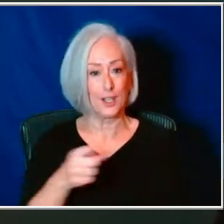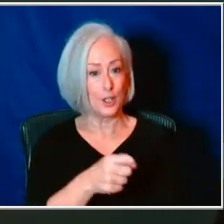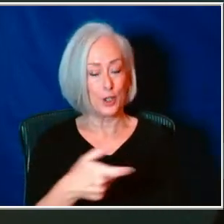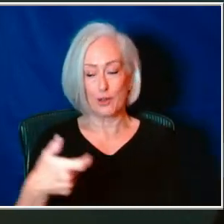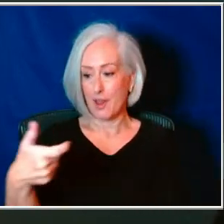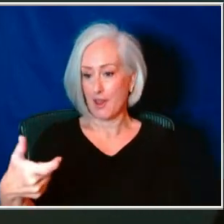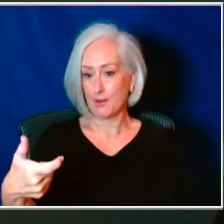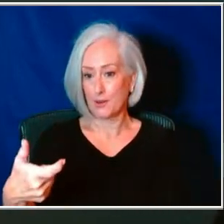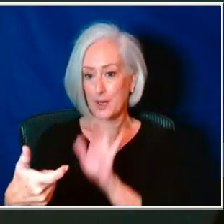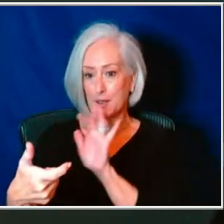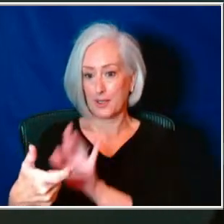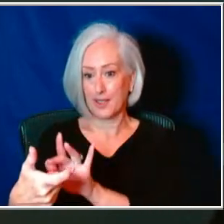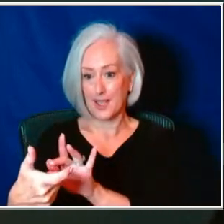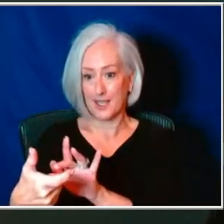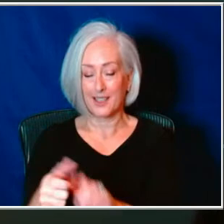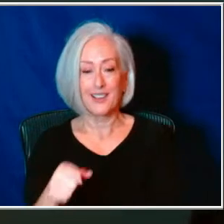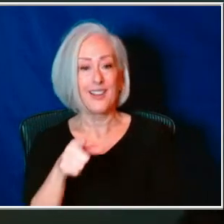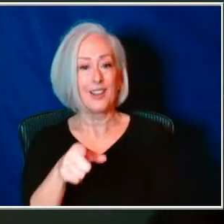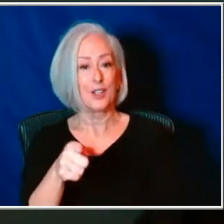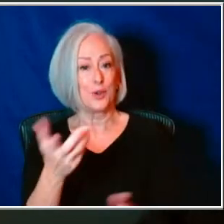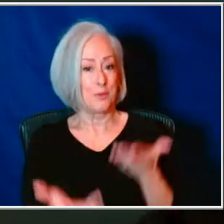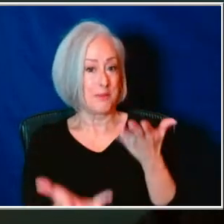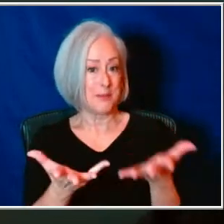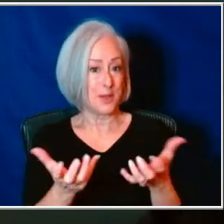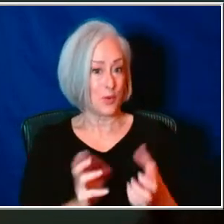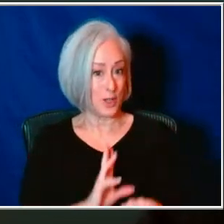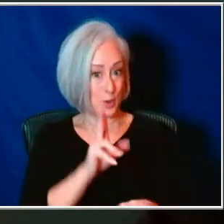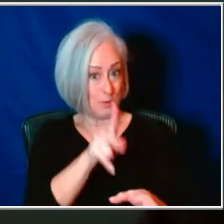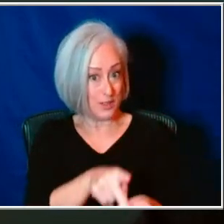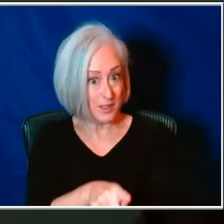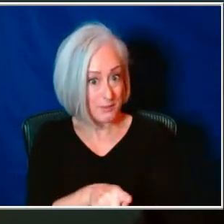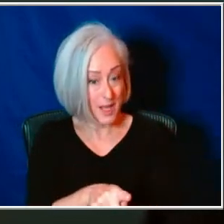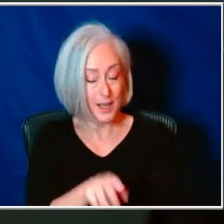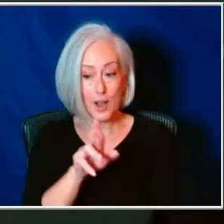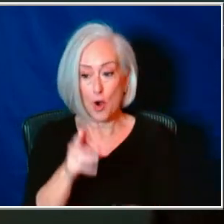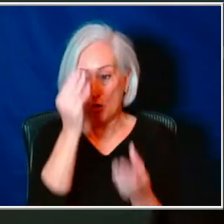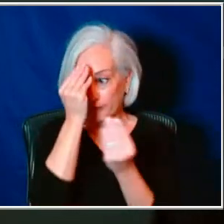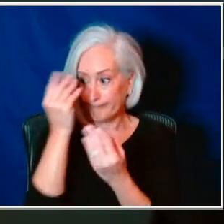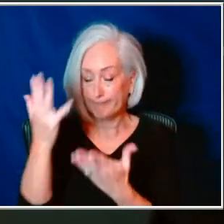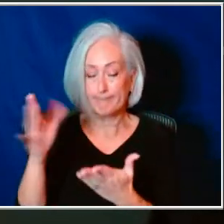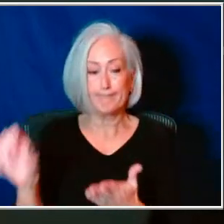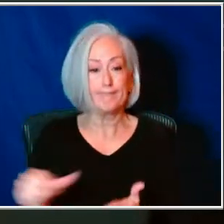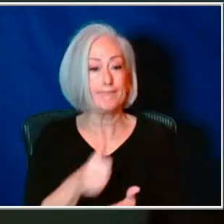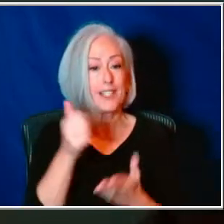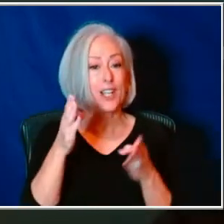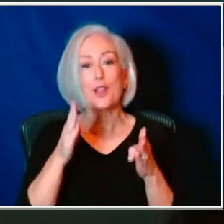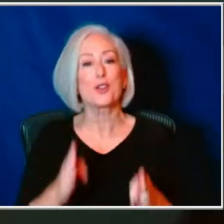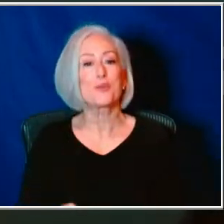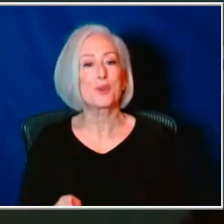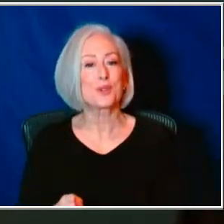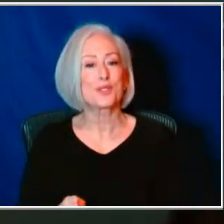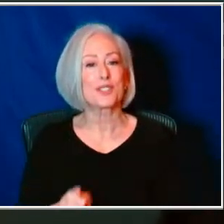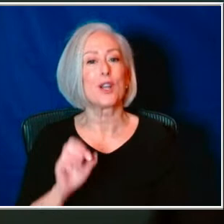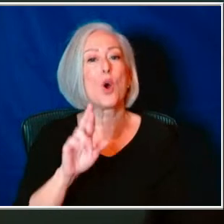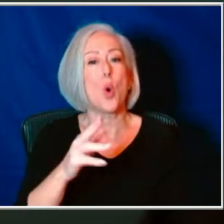to participate or share with someone. Use the QR code on the screen or go to